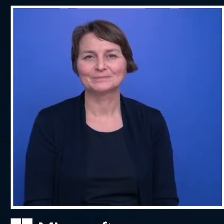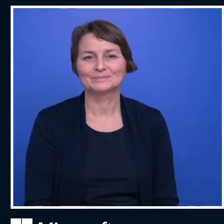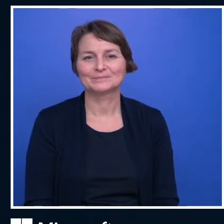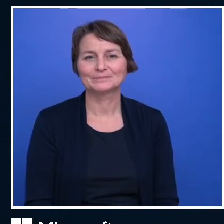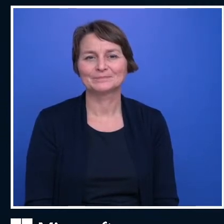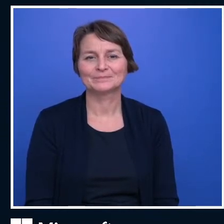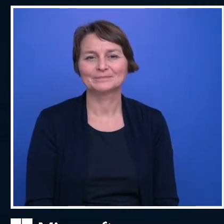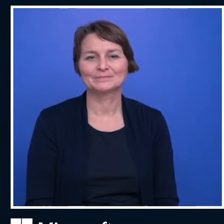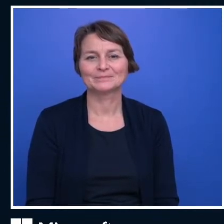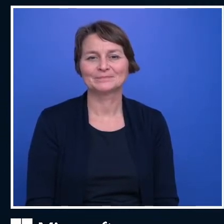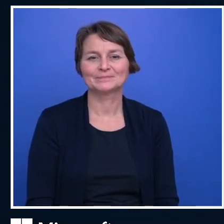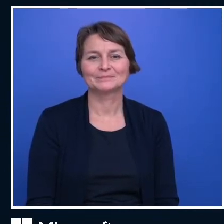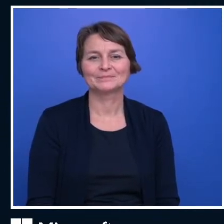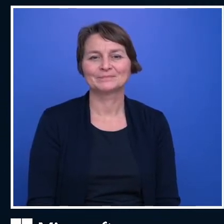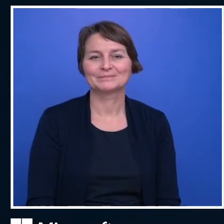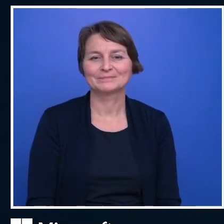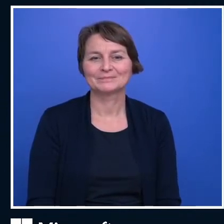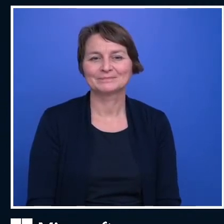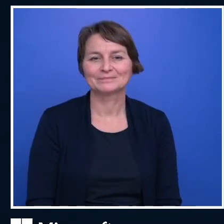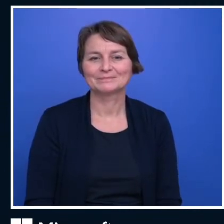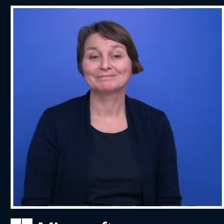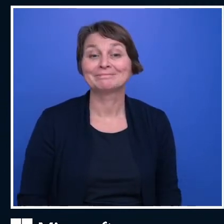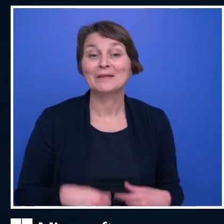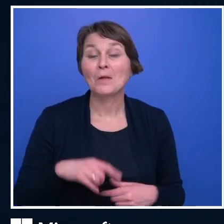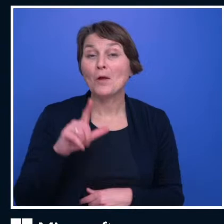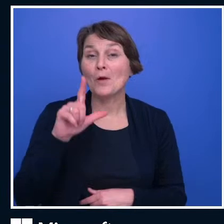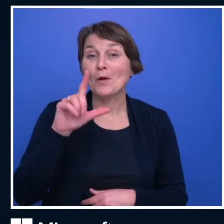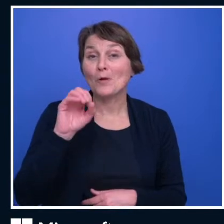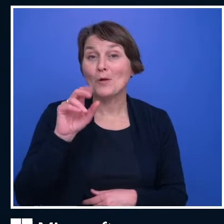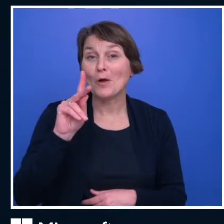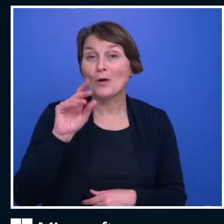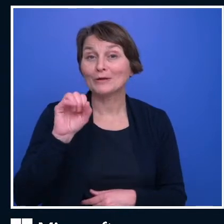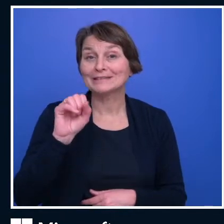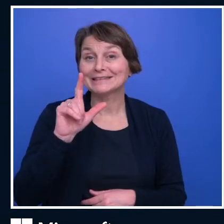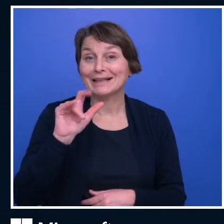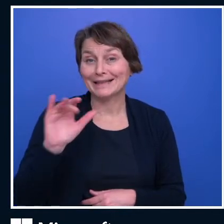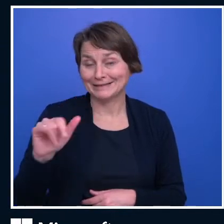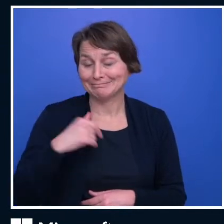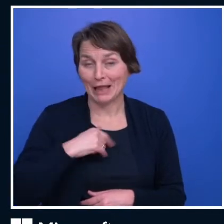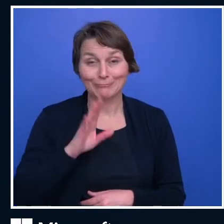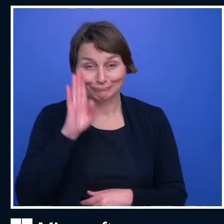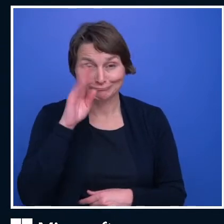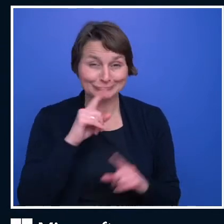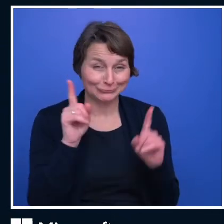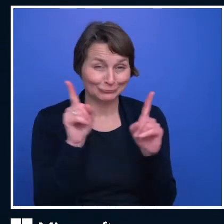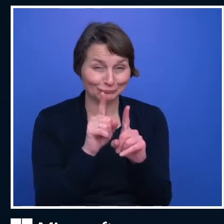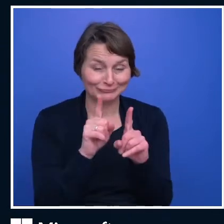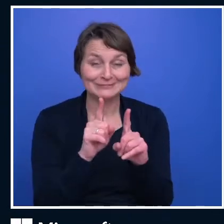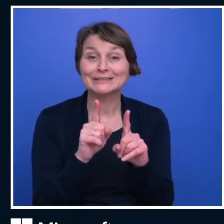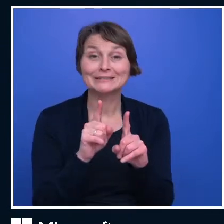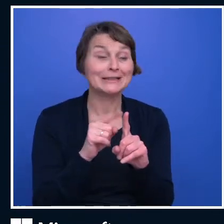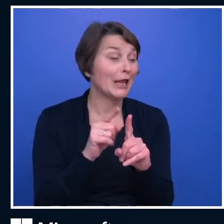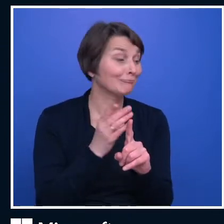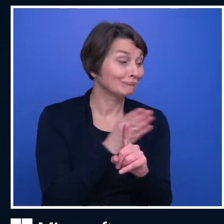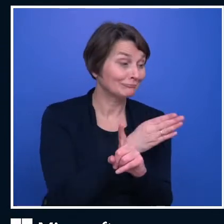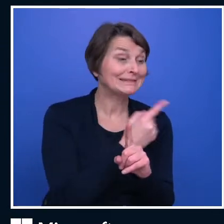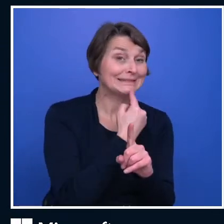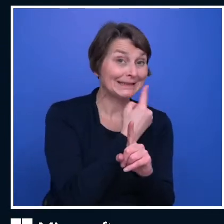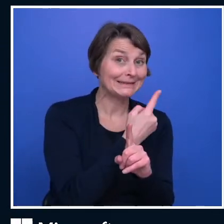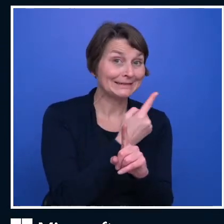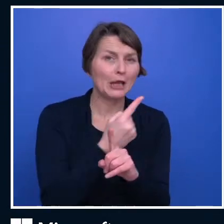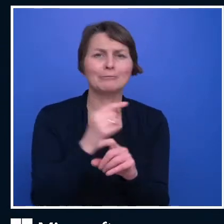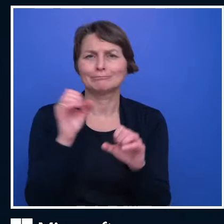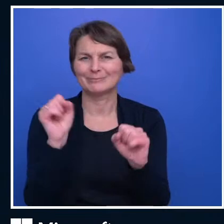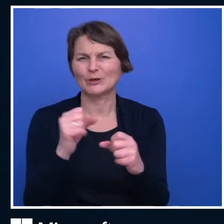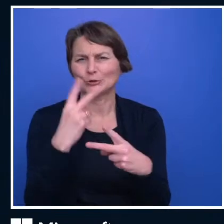hop in very quickly too. I wanted to say everyone has said so far. also agree, but I had 2 more things that you